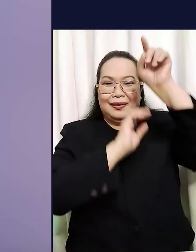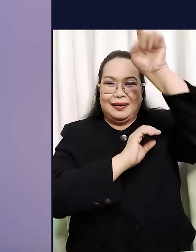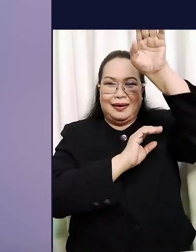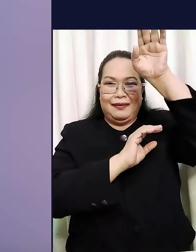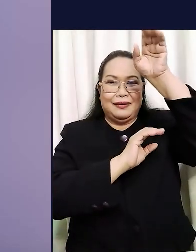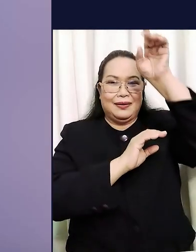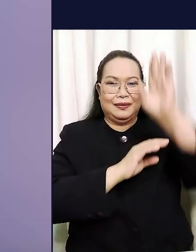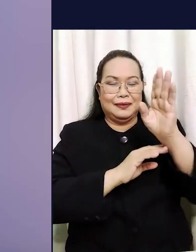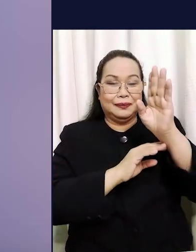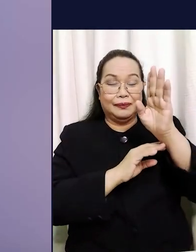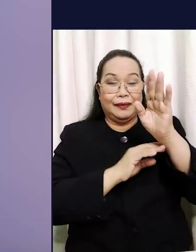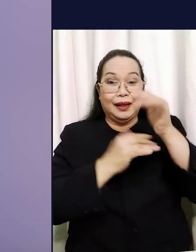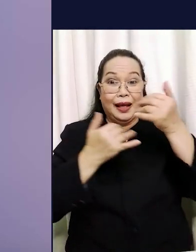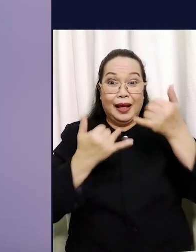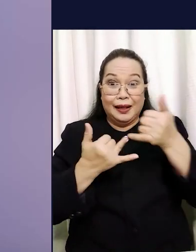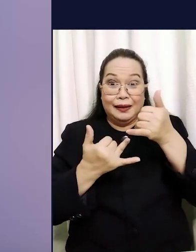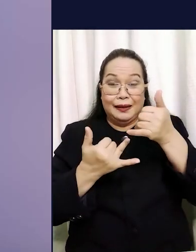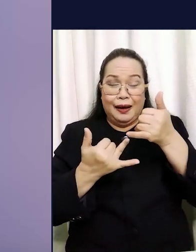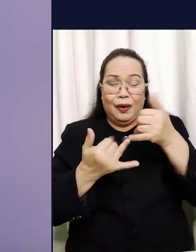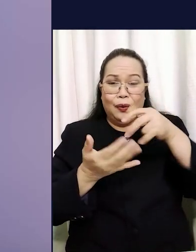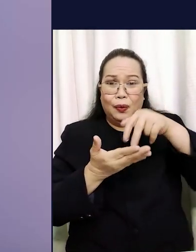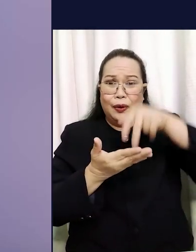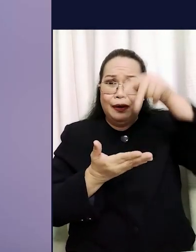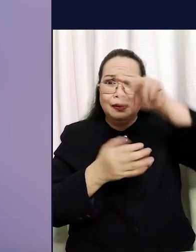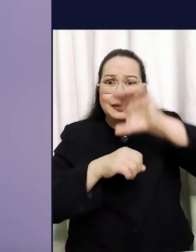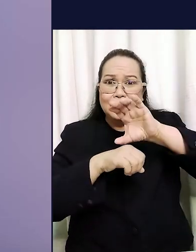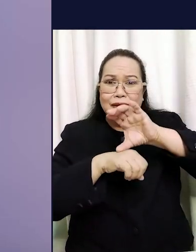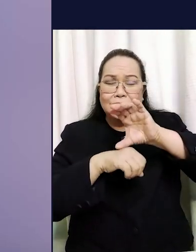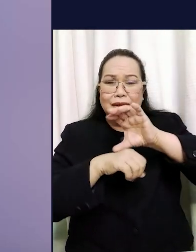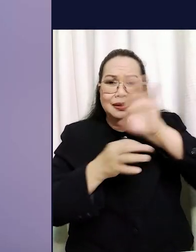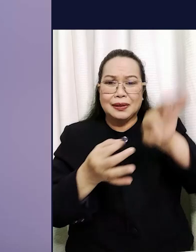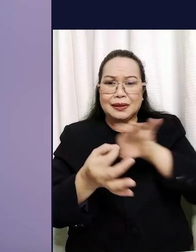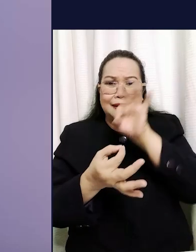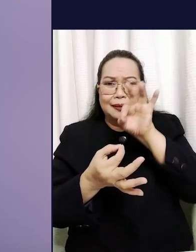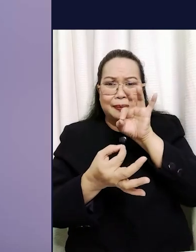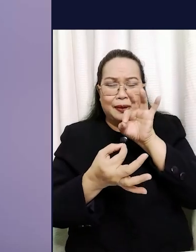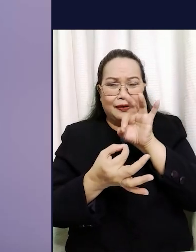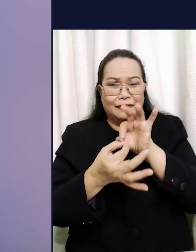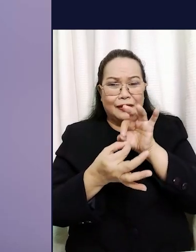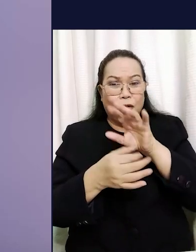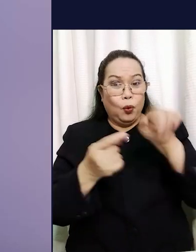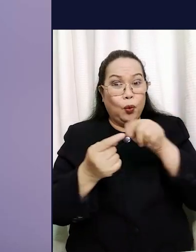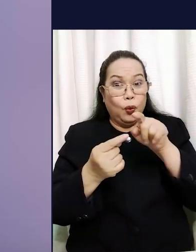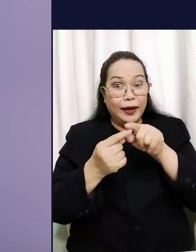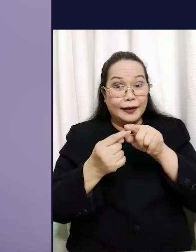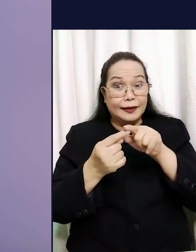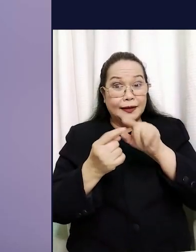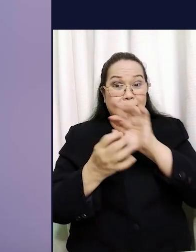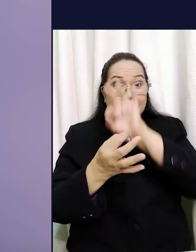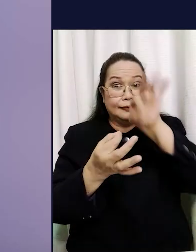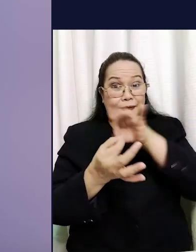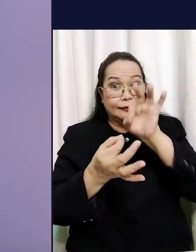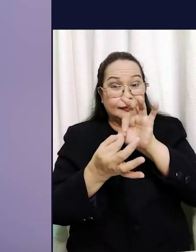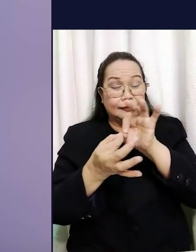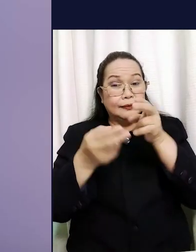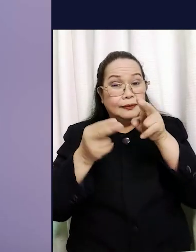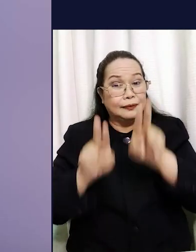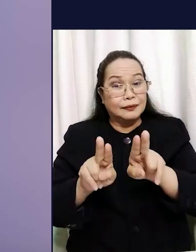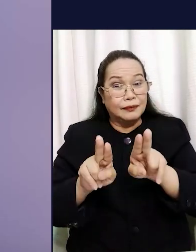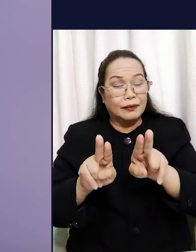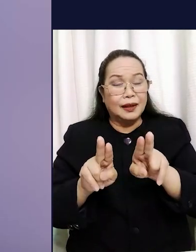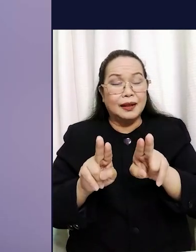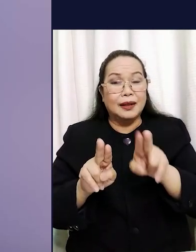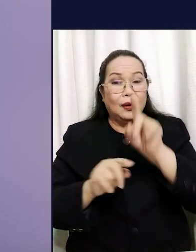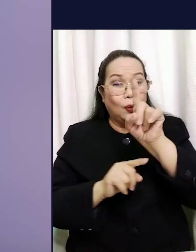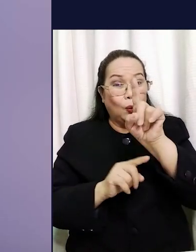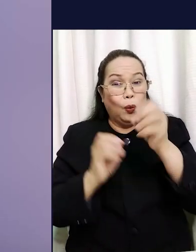Lord. And then, pang-apat, the rapture of the church daw. Yun yung perfect na sinasabi na perfect when